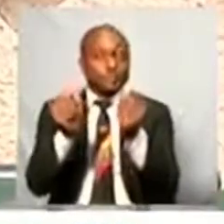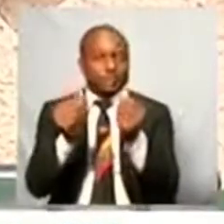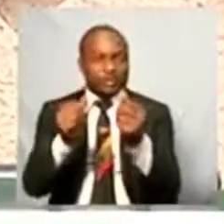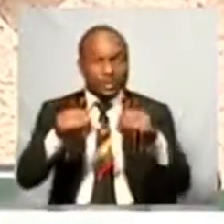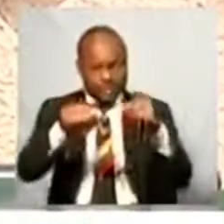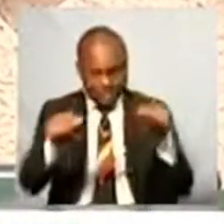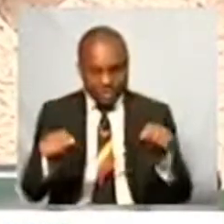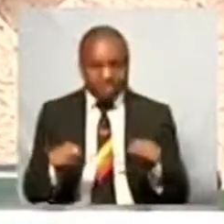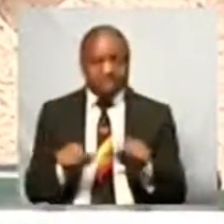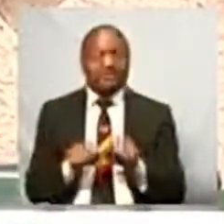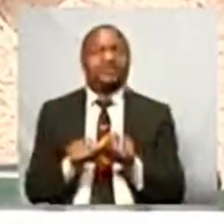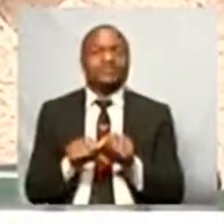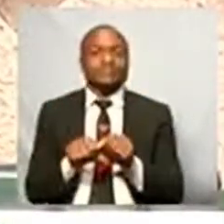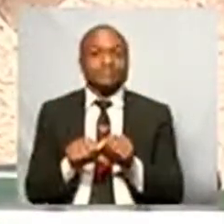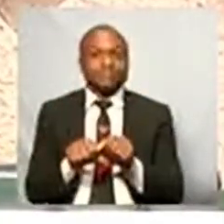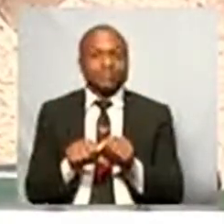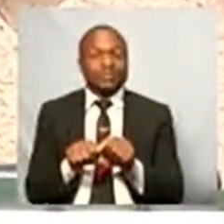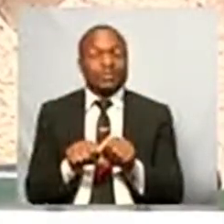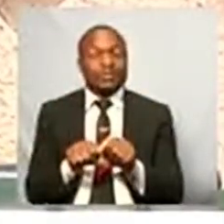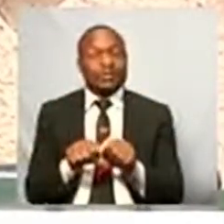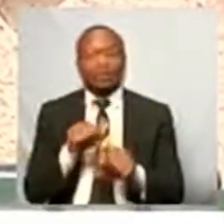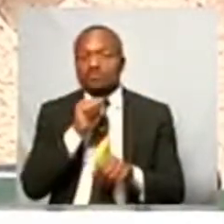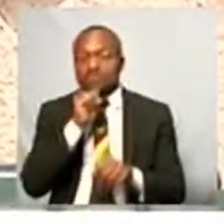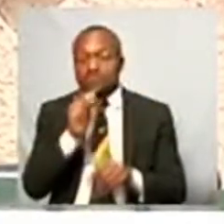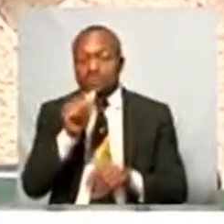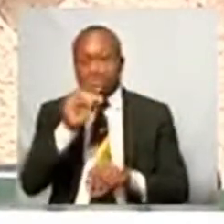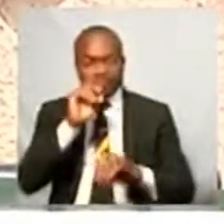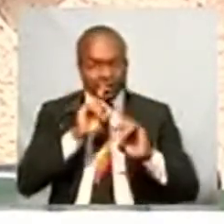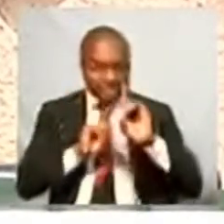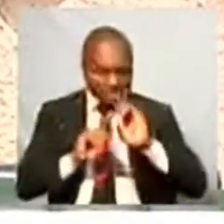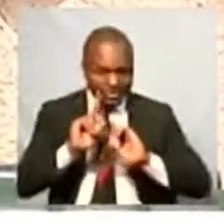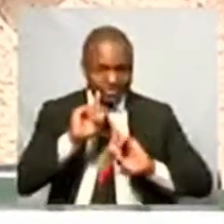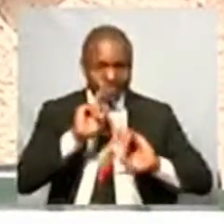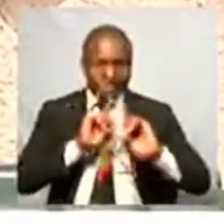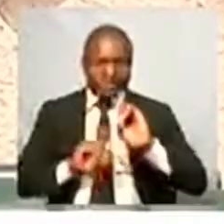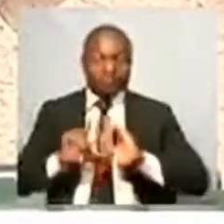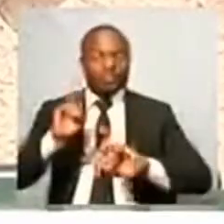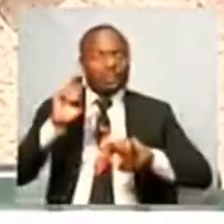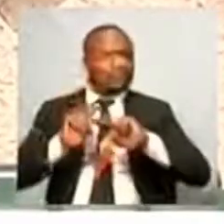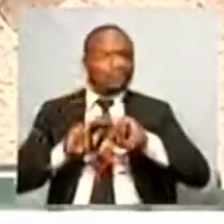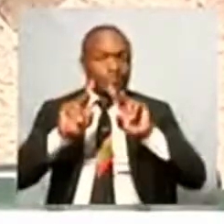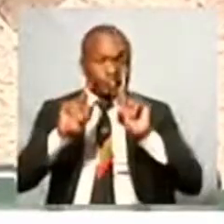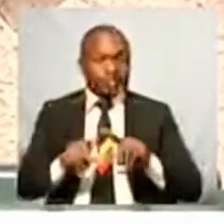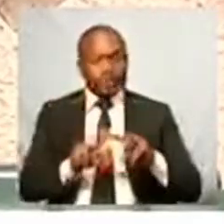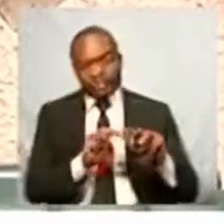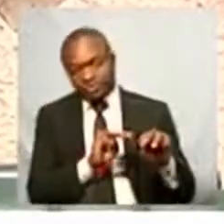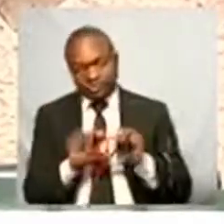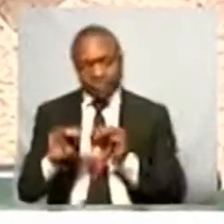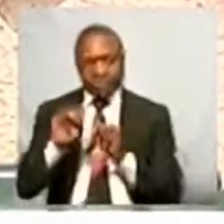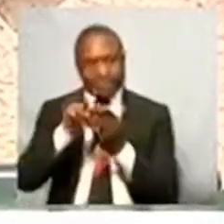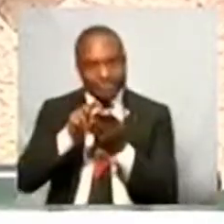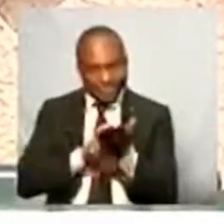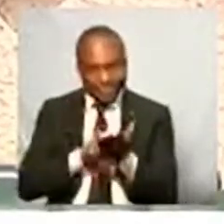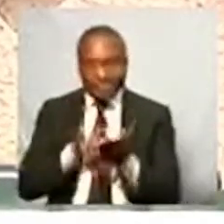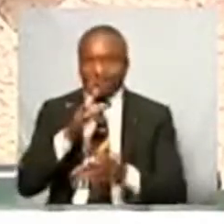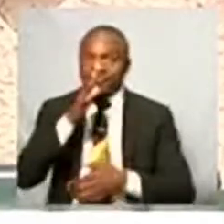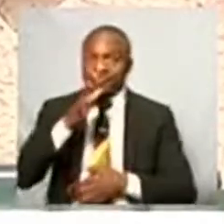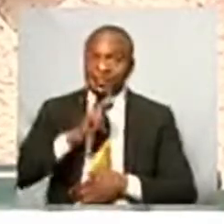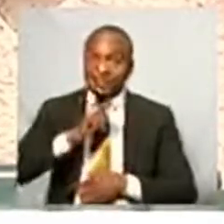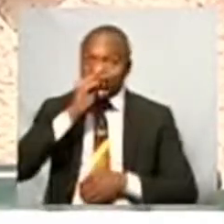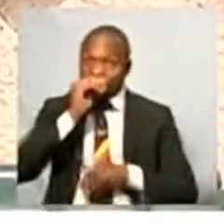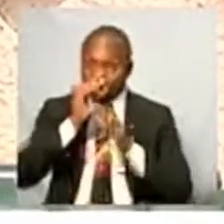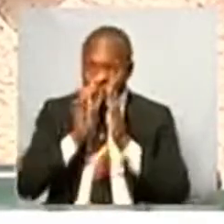areas that have not been covered by the Chair in moving the report. Madam